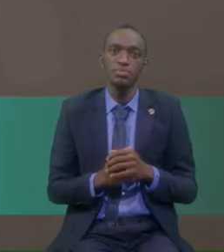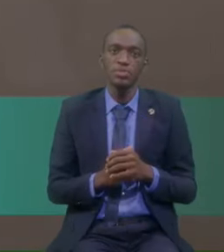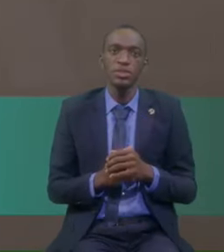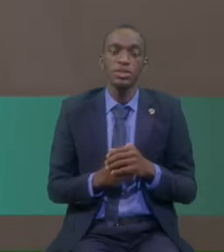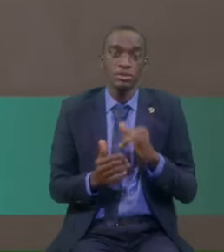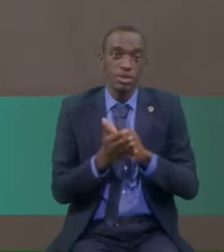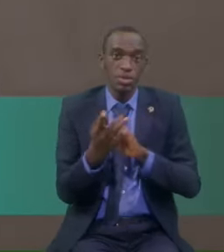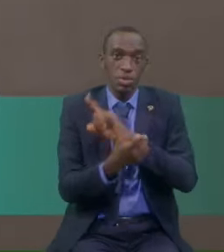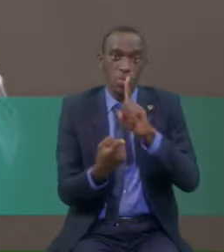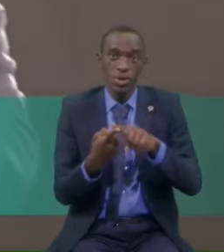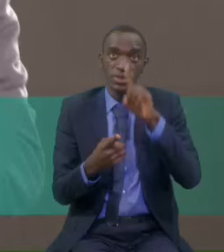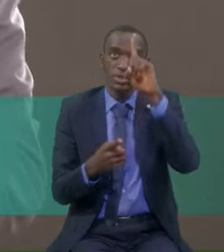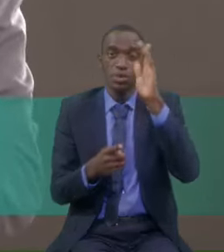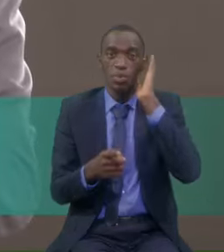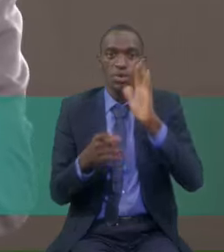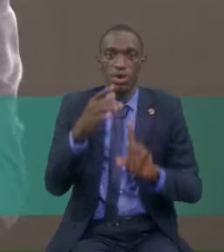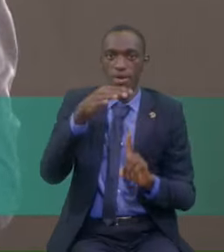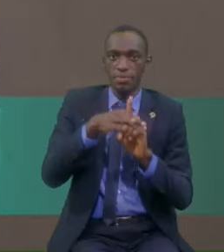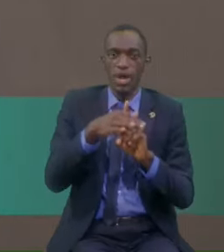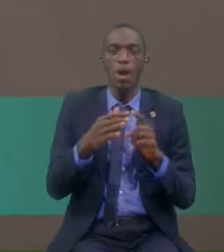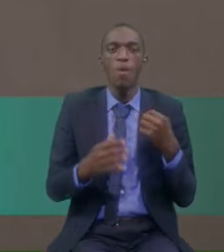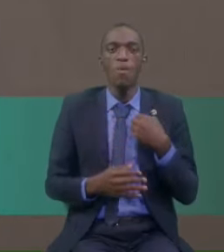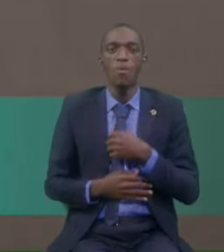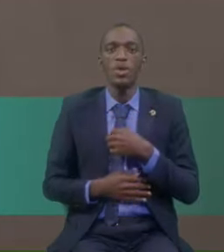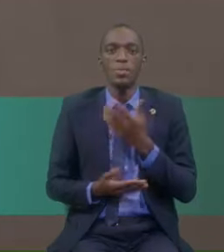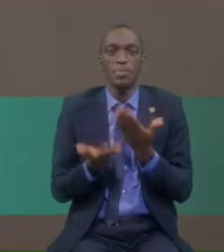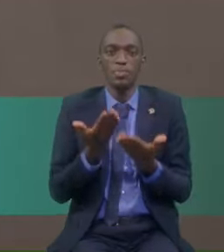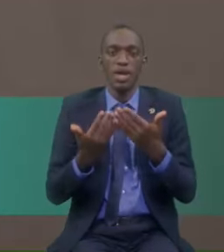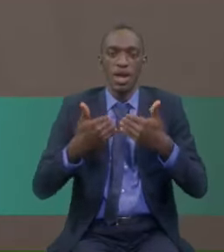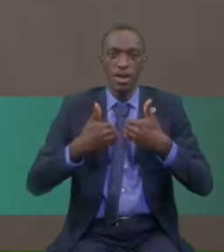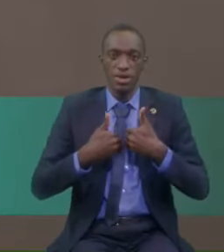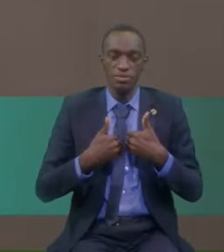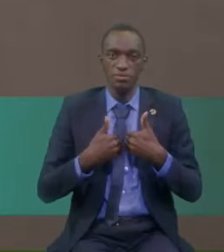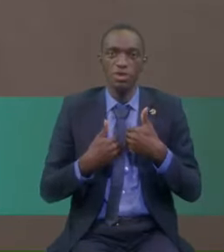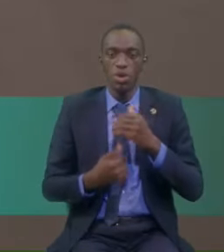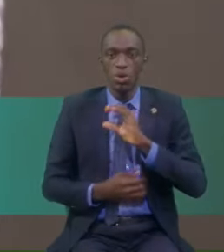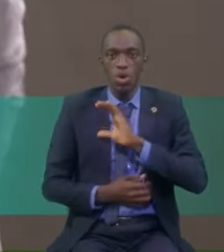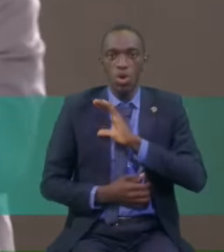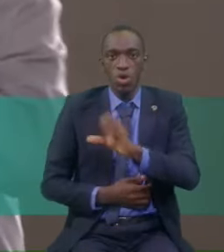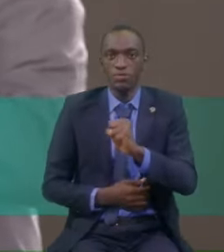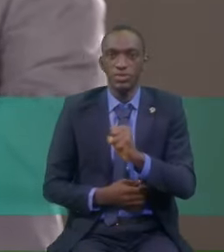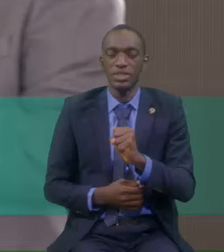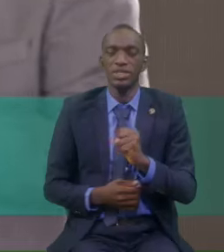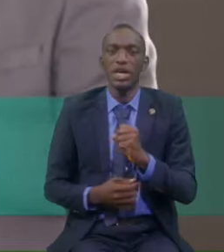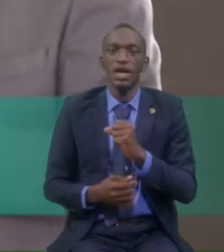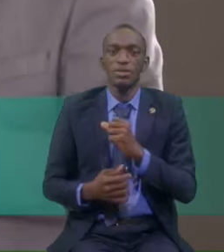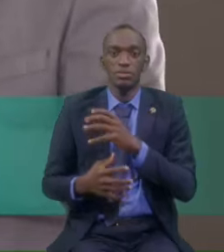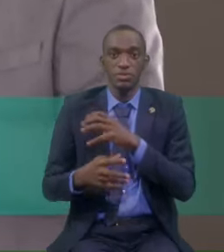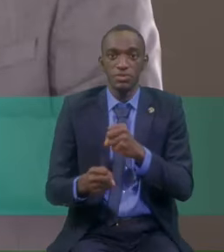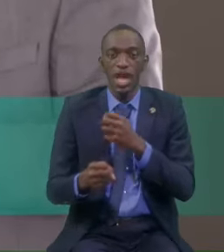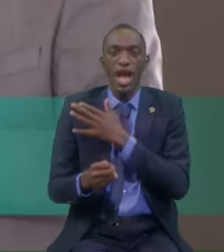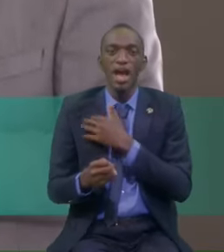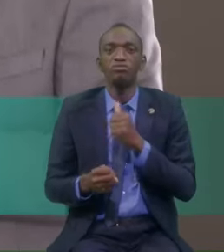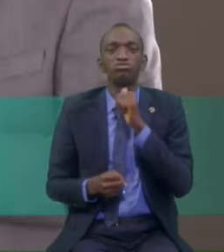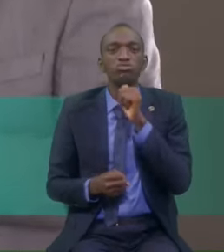shall appear, we may have confidence and not be